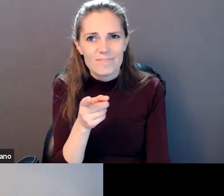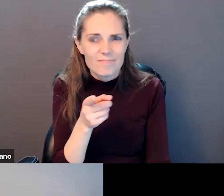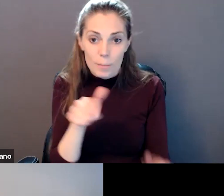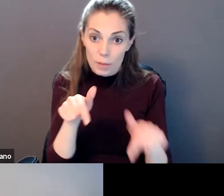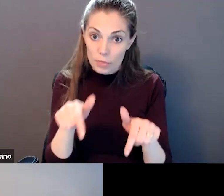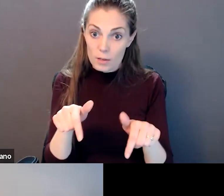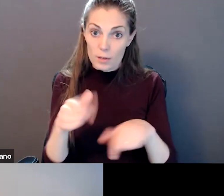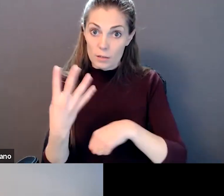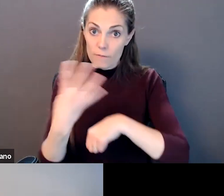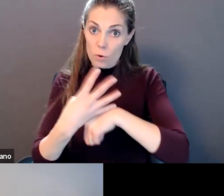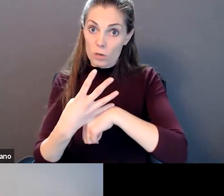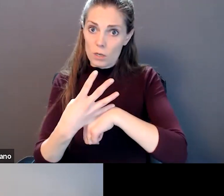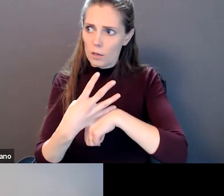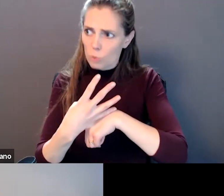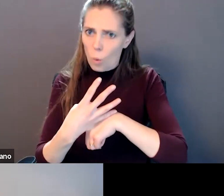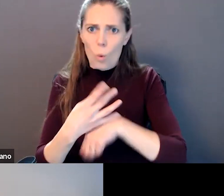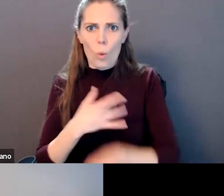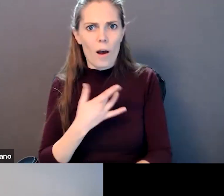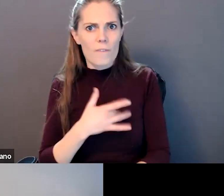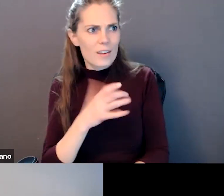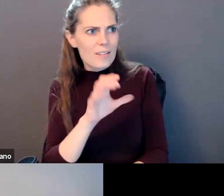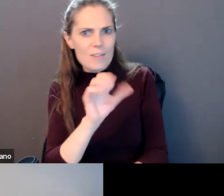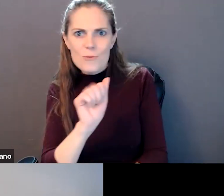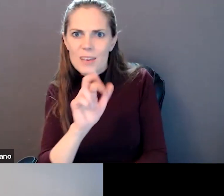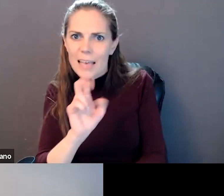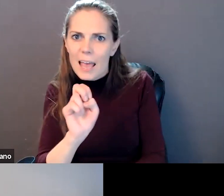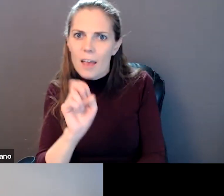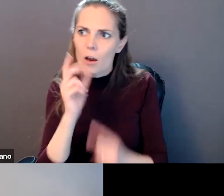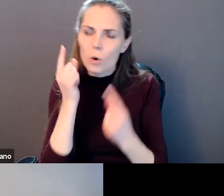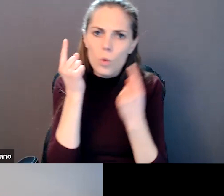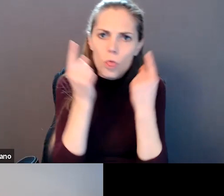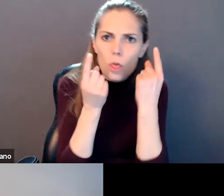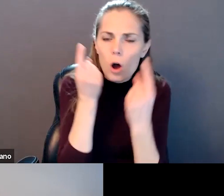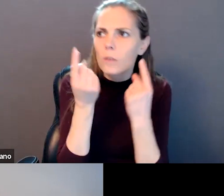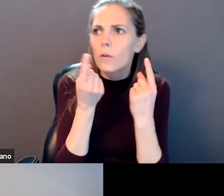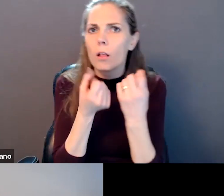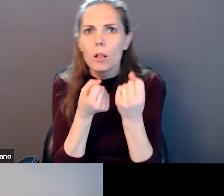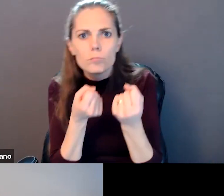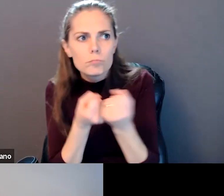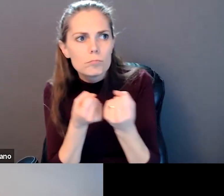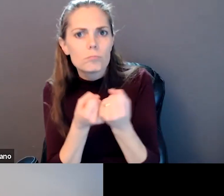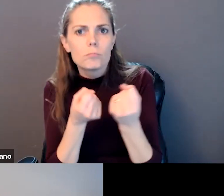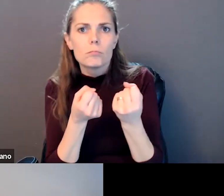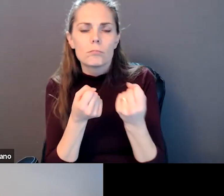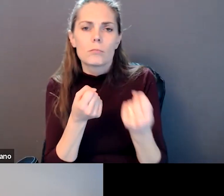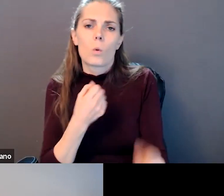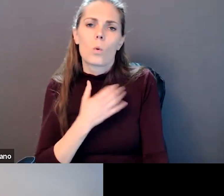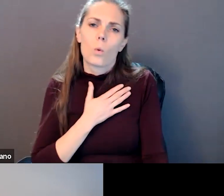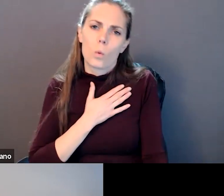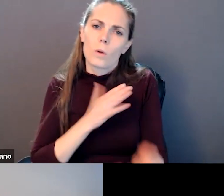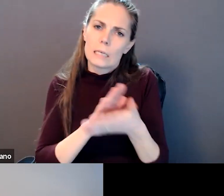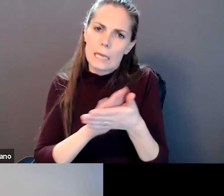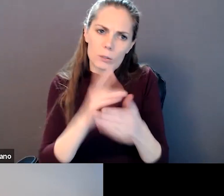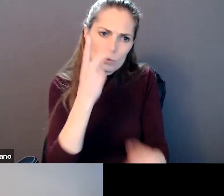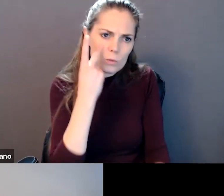and intentional. And I was really pleased to hear how important it was to many, many speakers